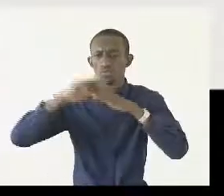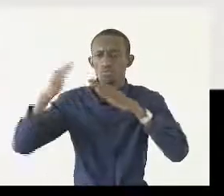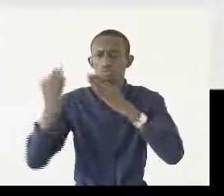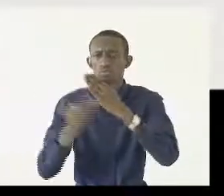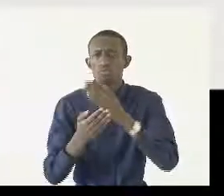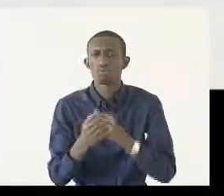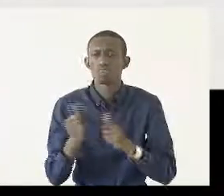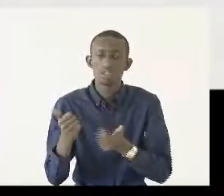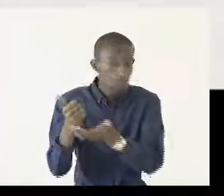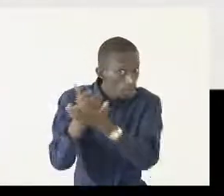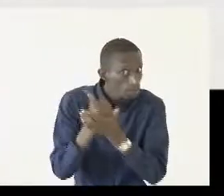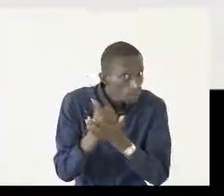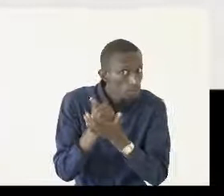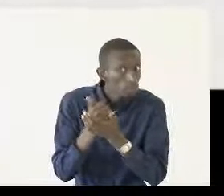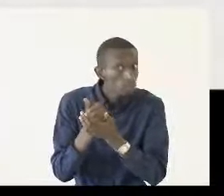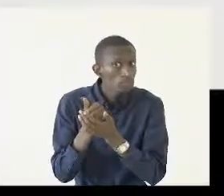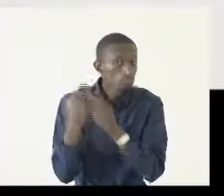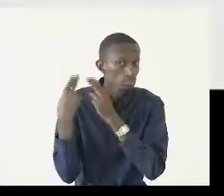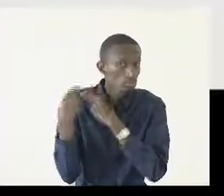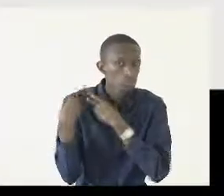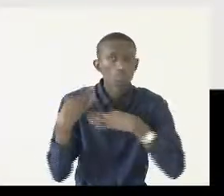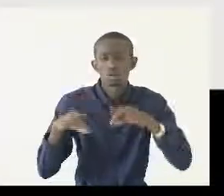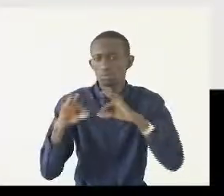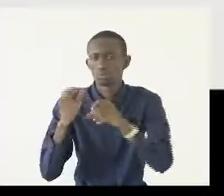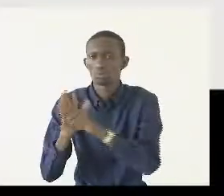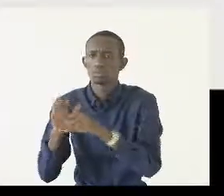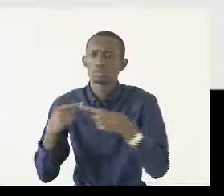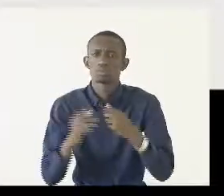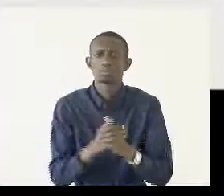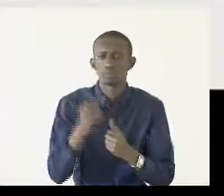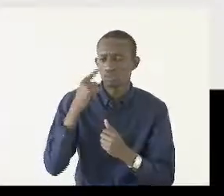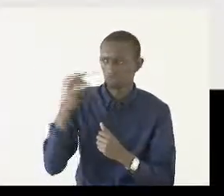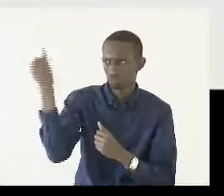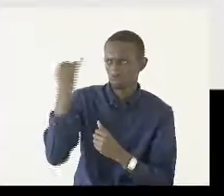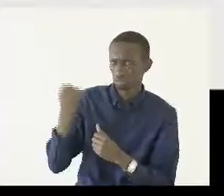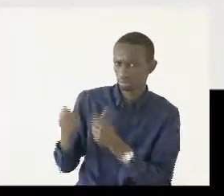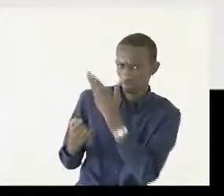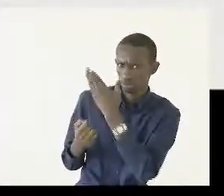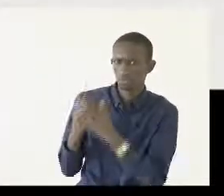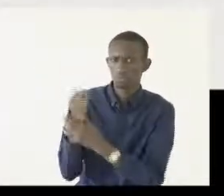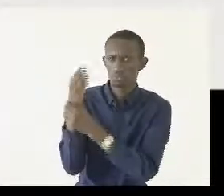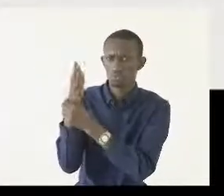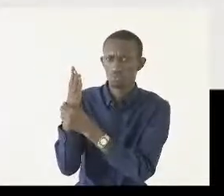their functions. Here, we can see the diagram of a leaf.